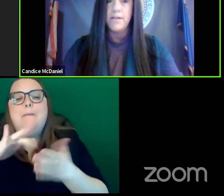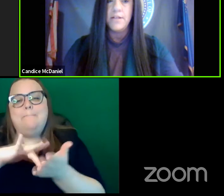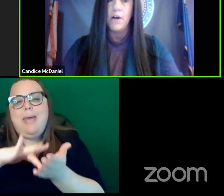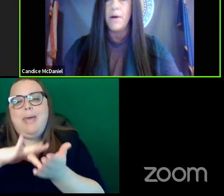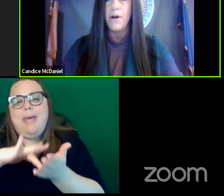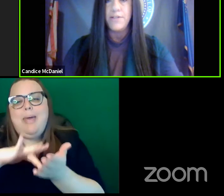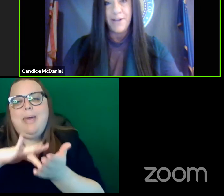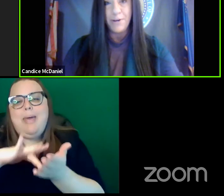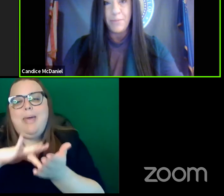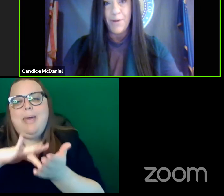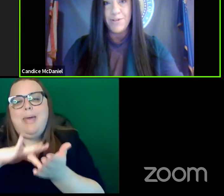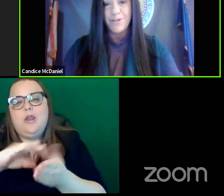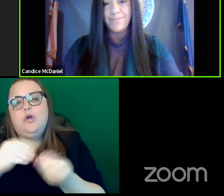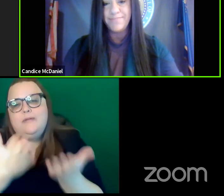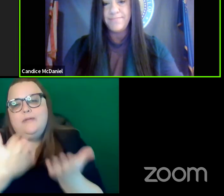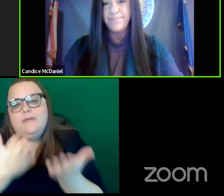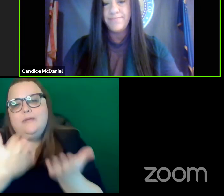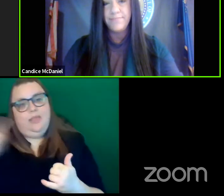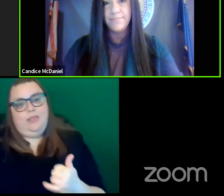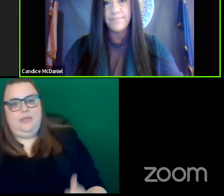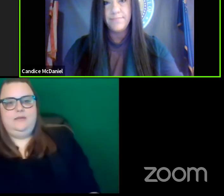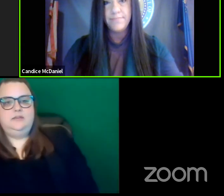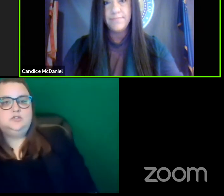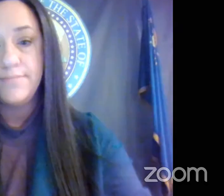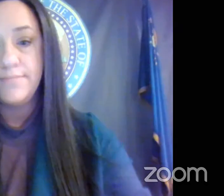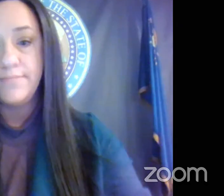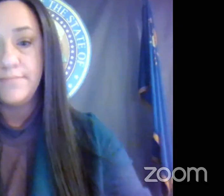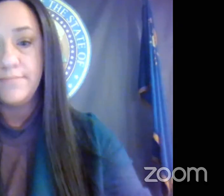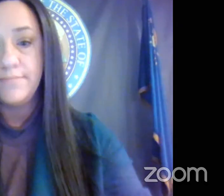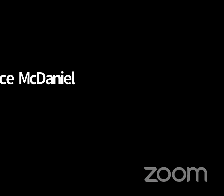Bennett to talk about our tiered approach.